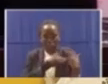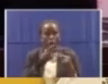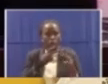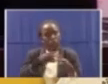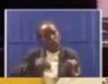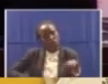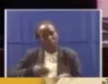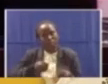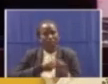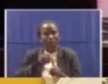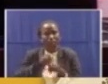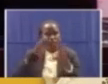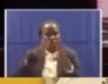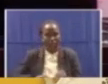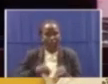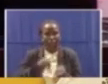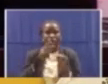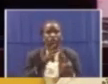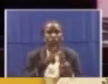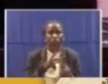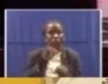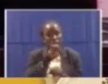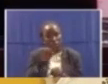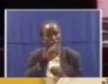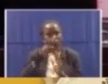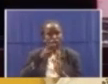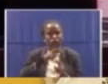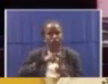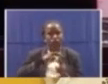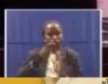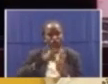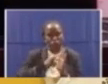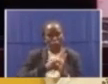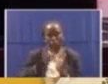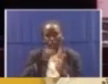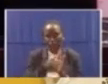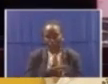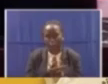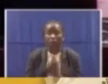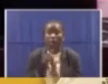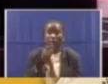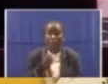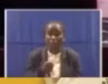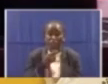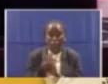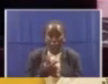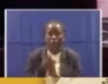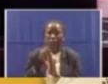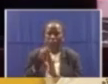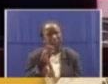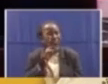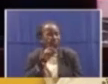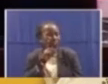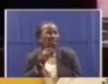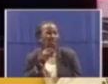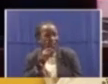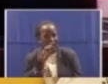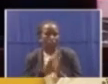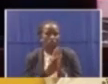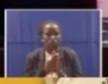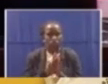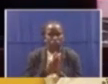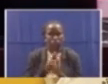and strengthen judicial governance and the rule of law. Lawlessness, sadly, seems to be on the increase. And in our